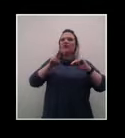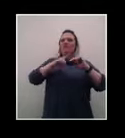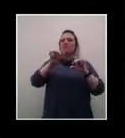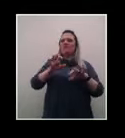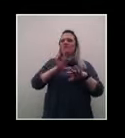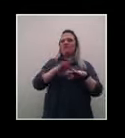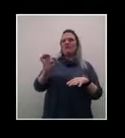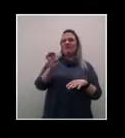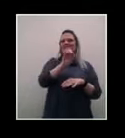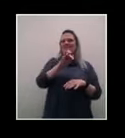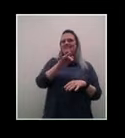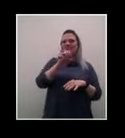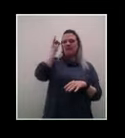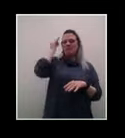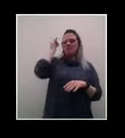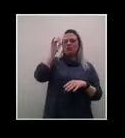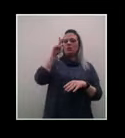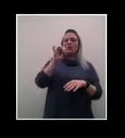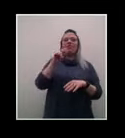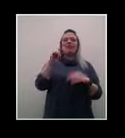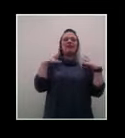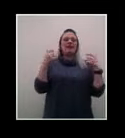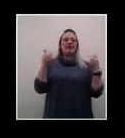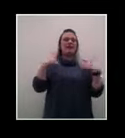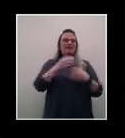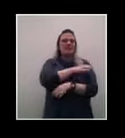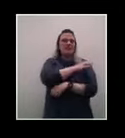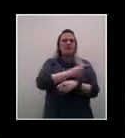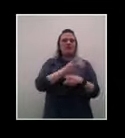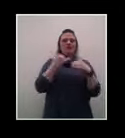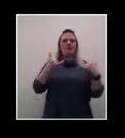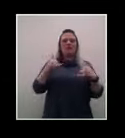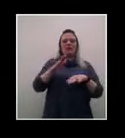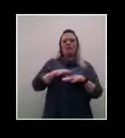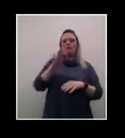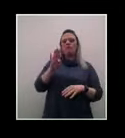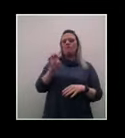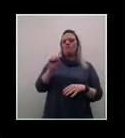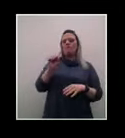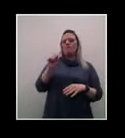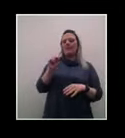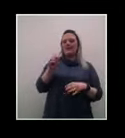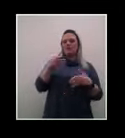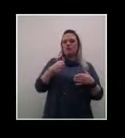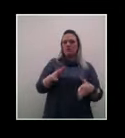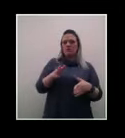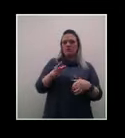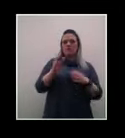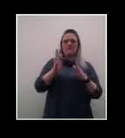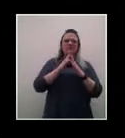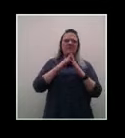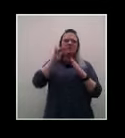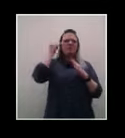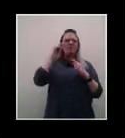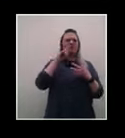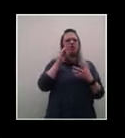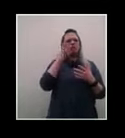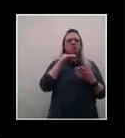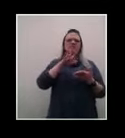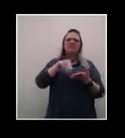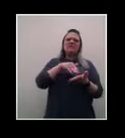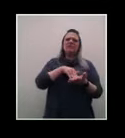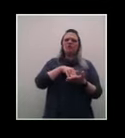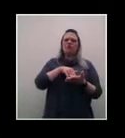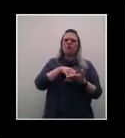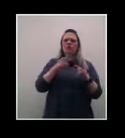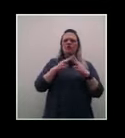Buffalo. Kaleida Health has a clinic right now that is on Best Street in the city of Buffalo, which is pretty centrally located. It's